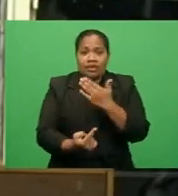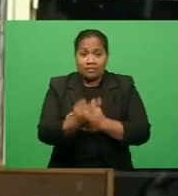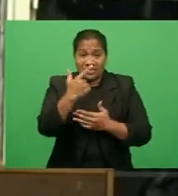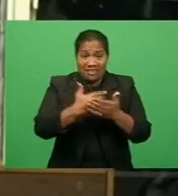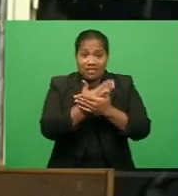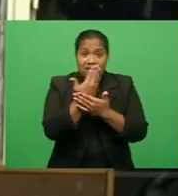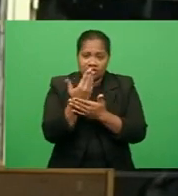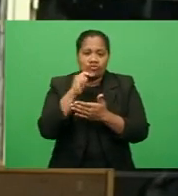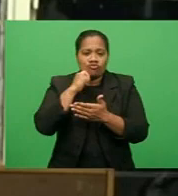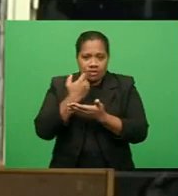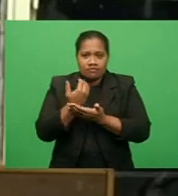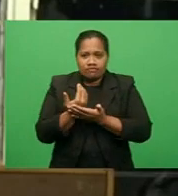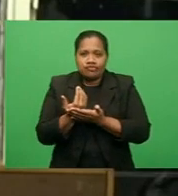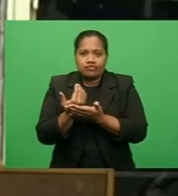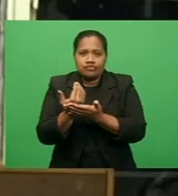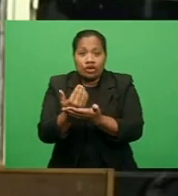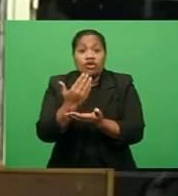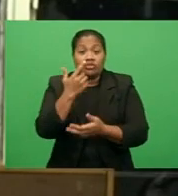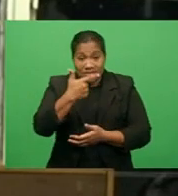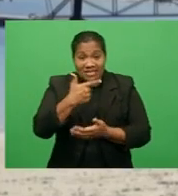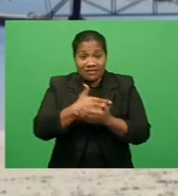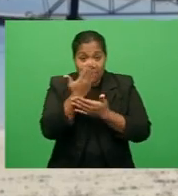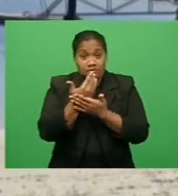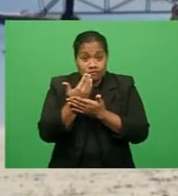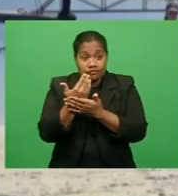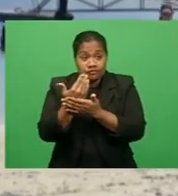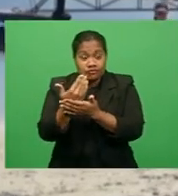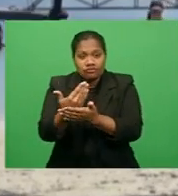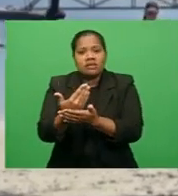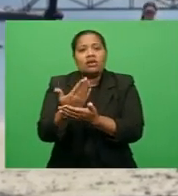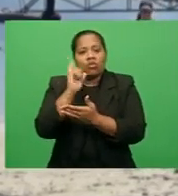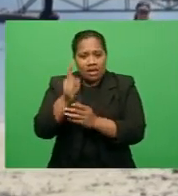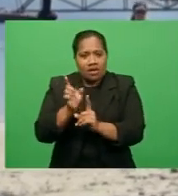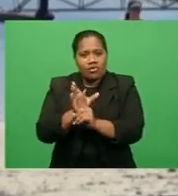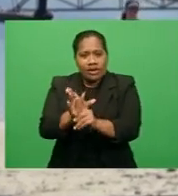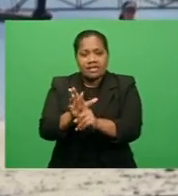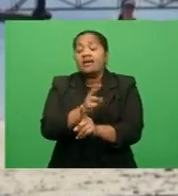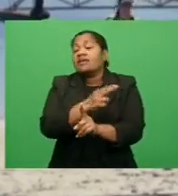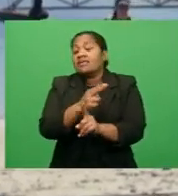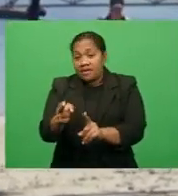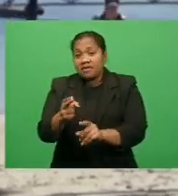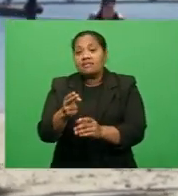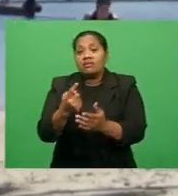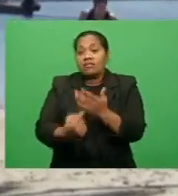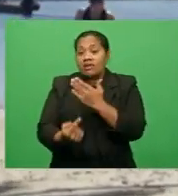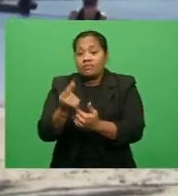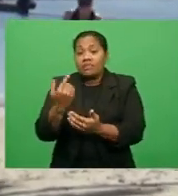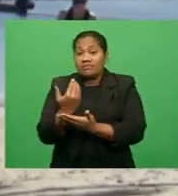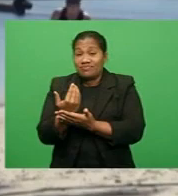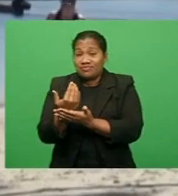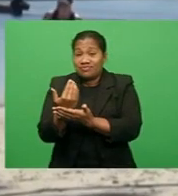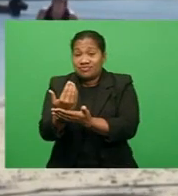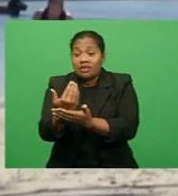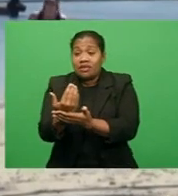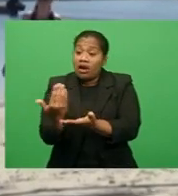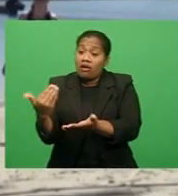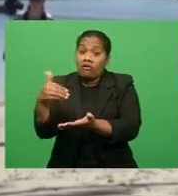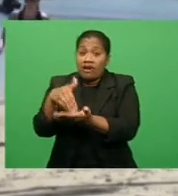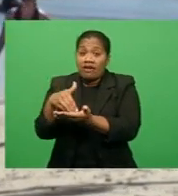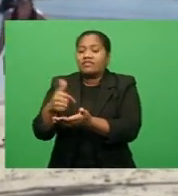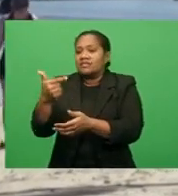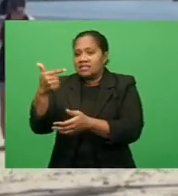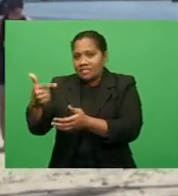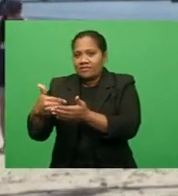my quarantine period. Then I've got another 7 days which I'll then come and spend in the Wailoloa Bay area. Then at the end of the 14